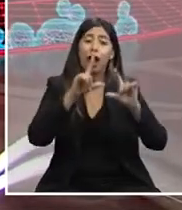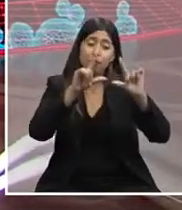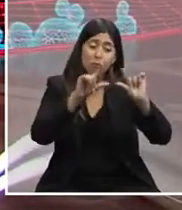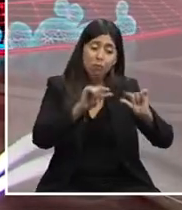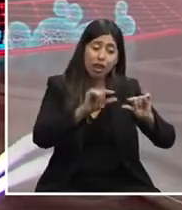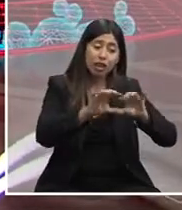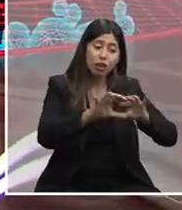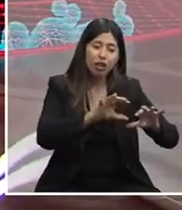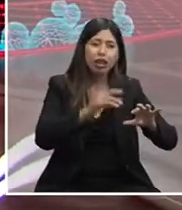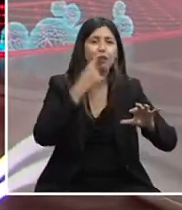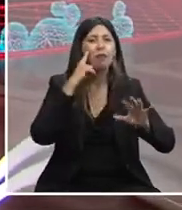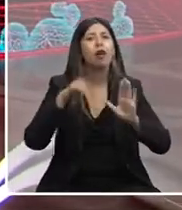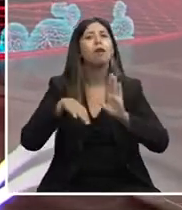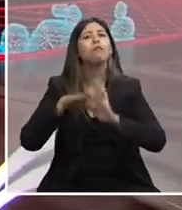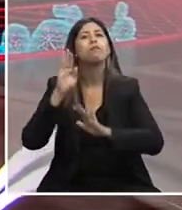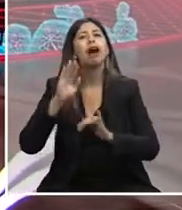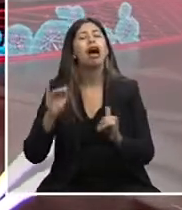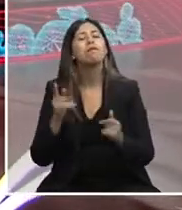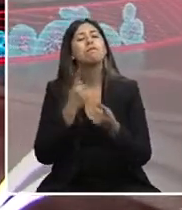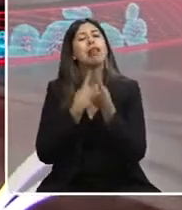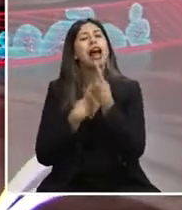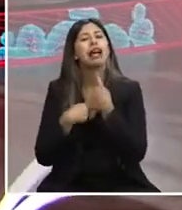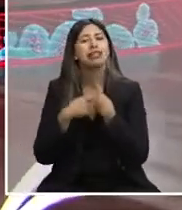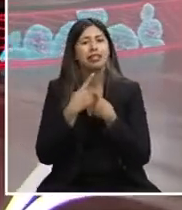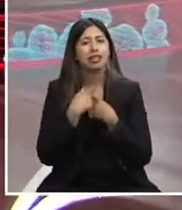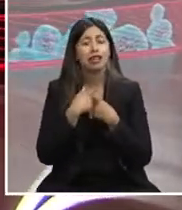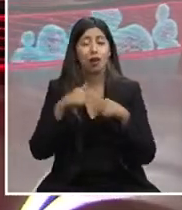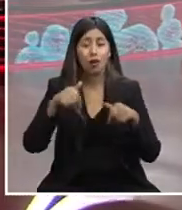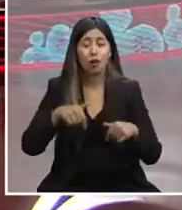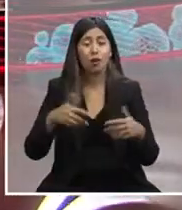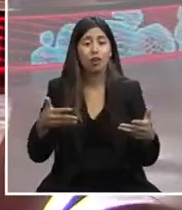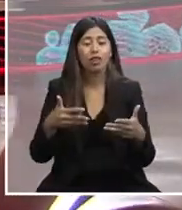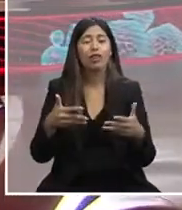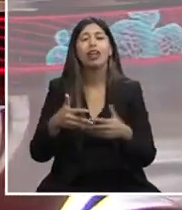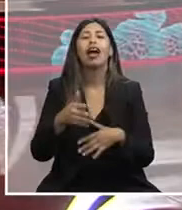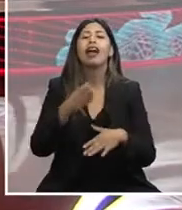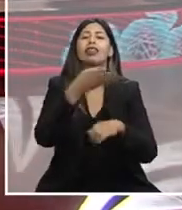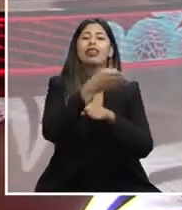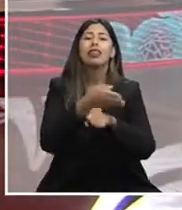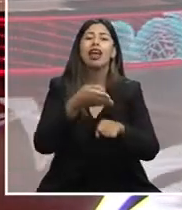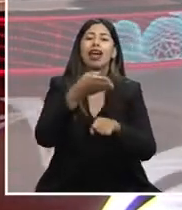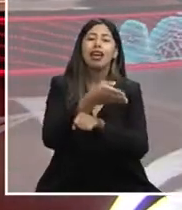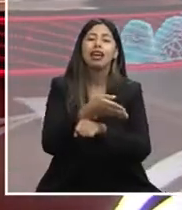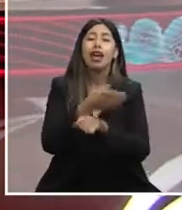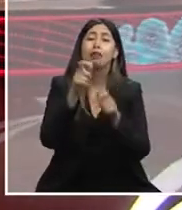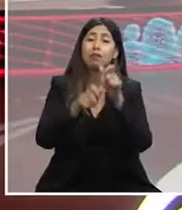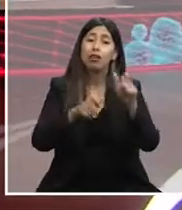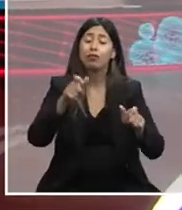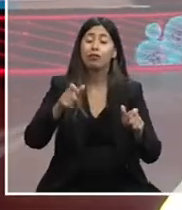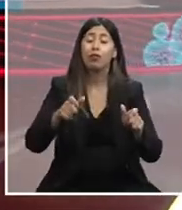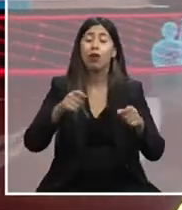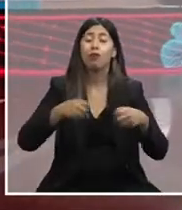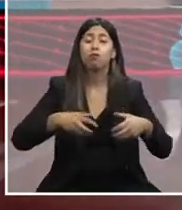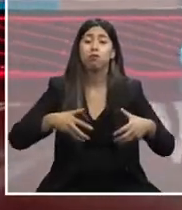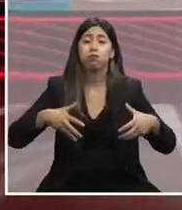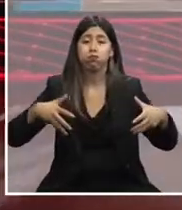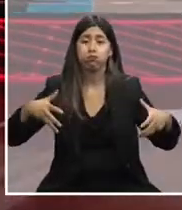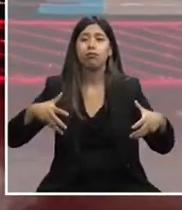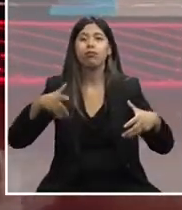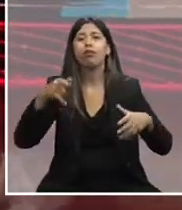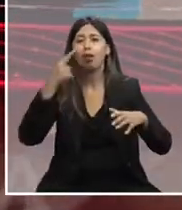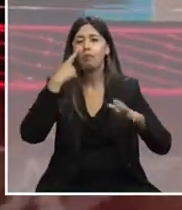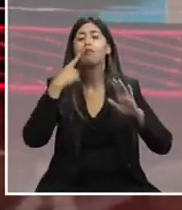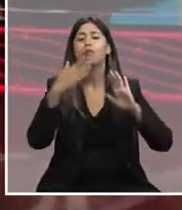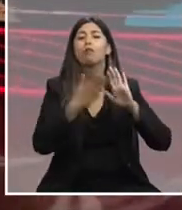therapeutic programs for overweight people show that this works. There's a simple exercise. Take a sultana and observe